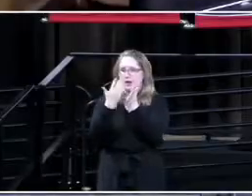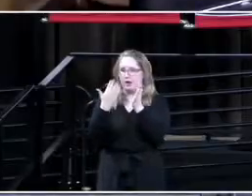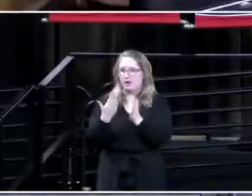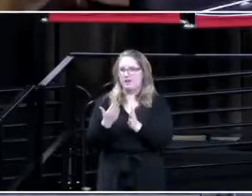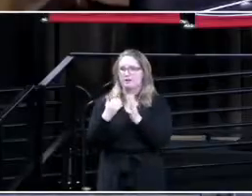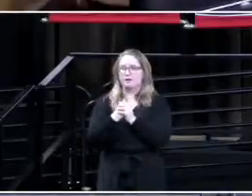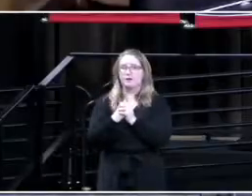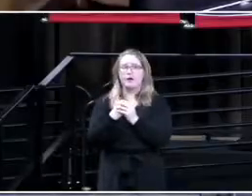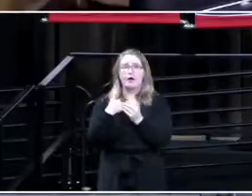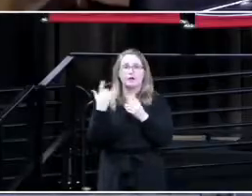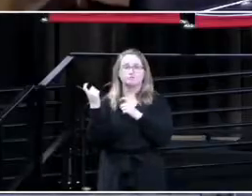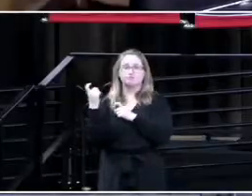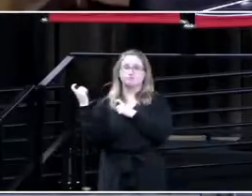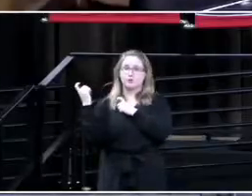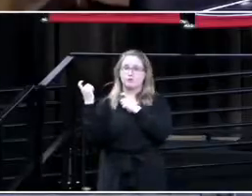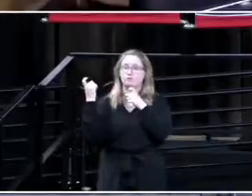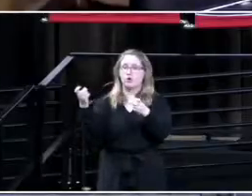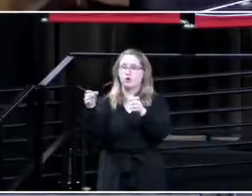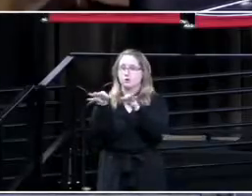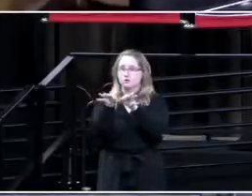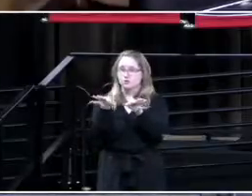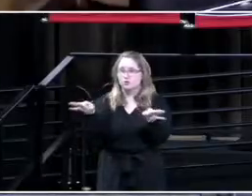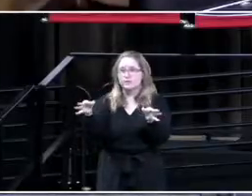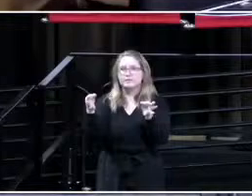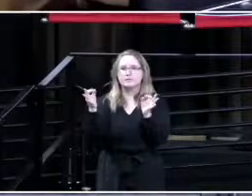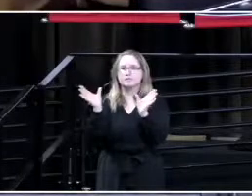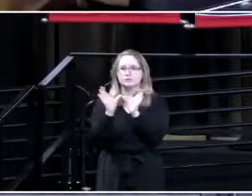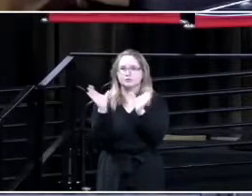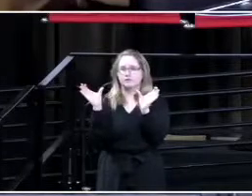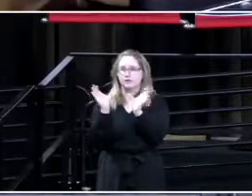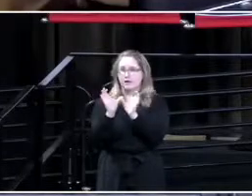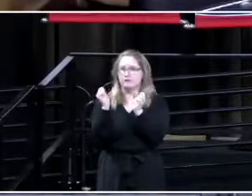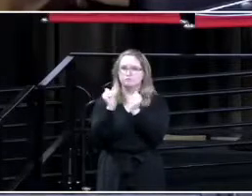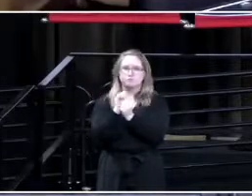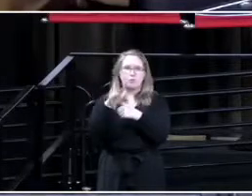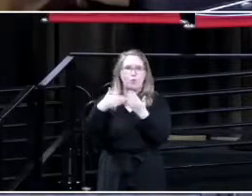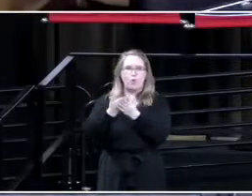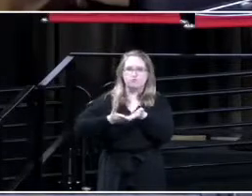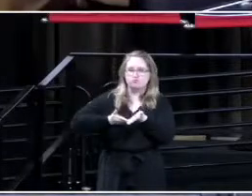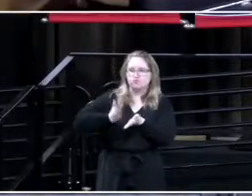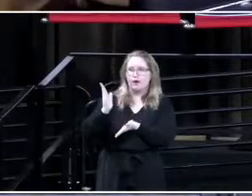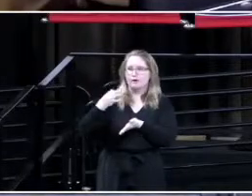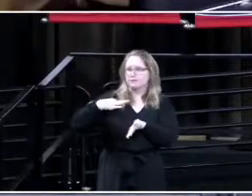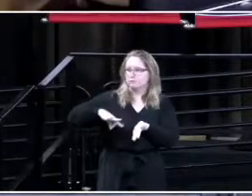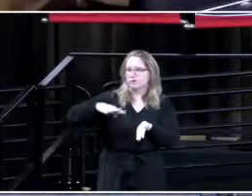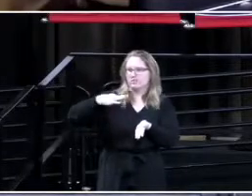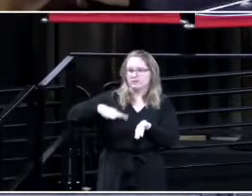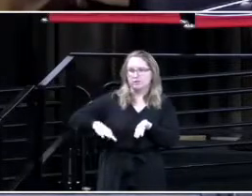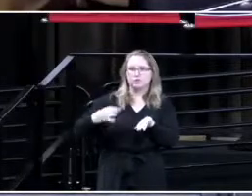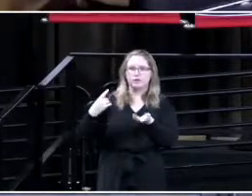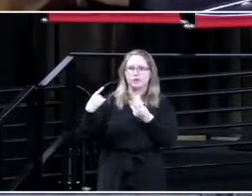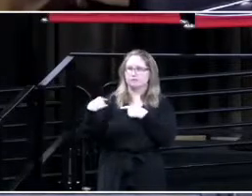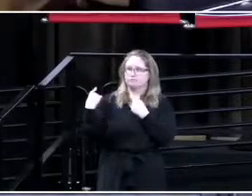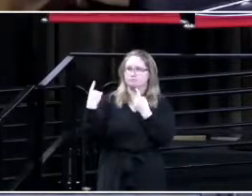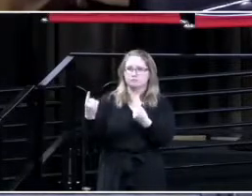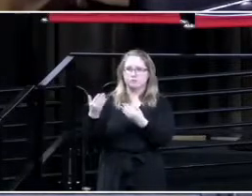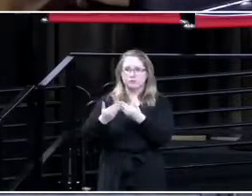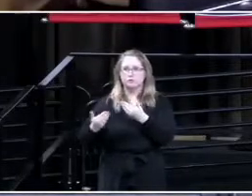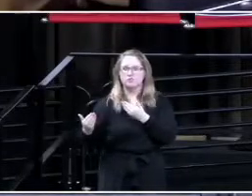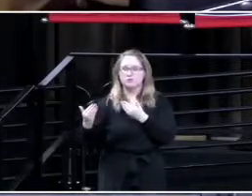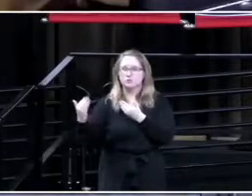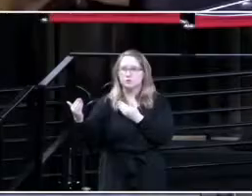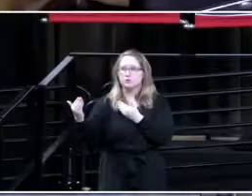I confer upon you these degrees and certificates with all rights and privileges appertaining